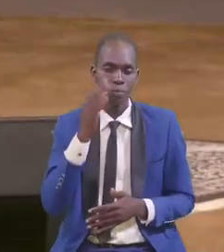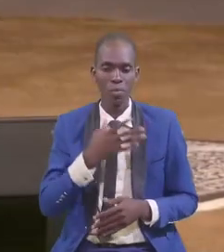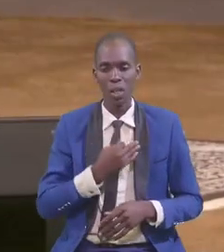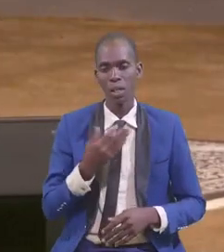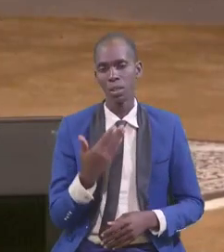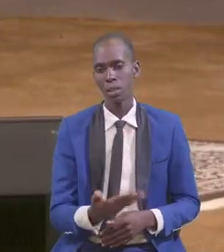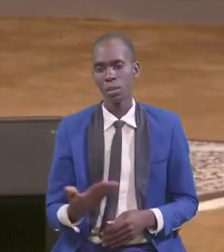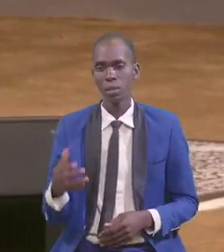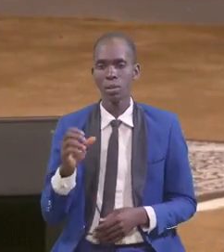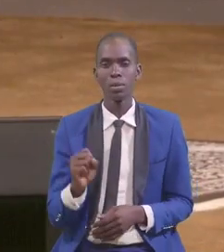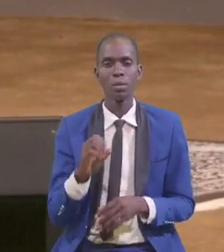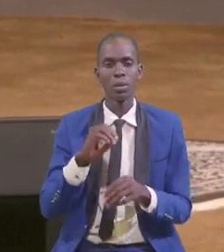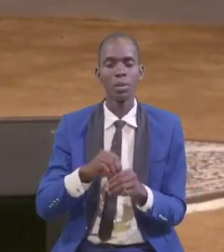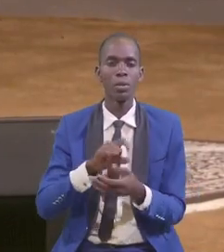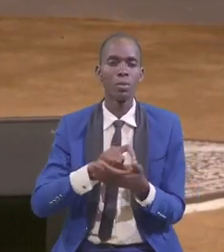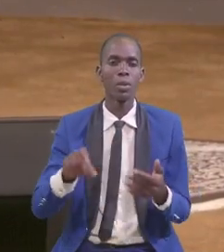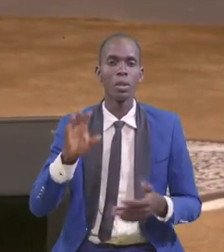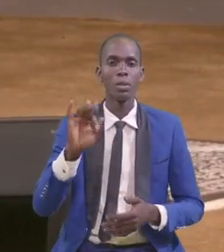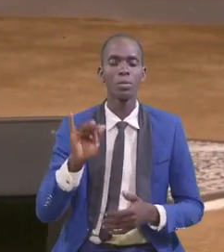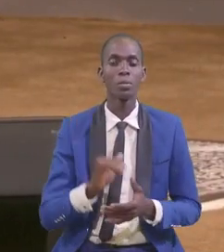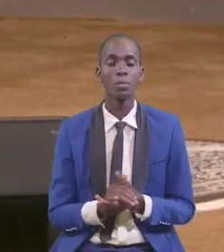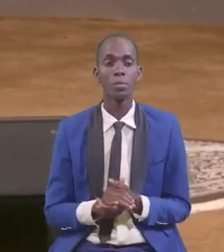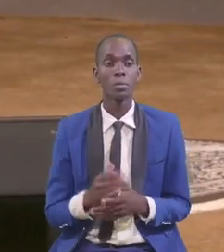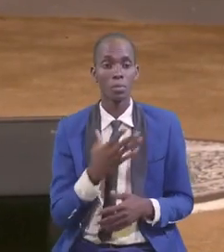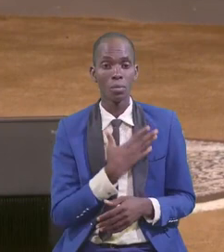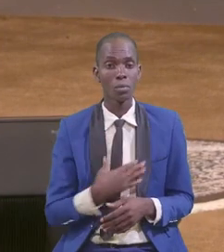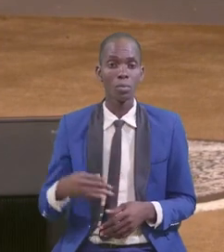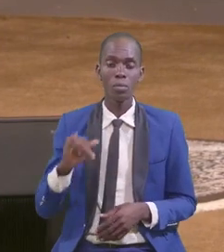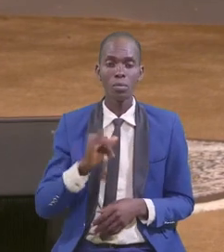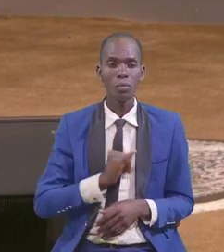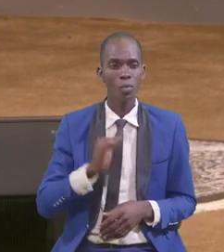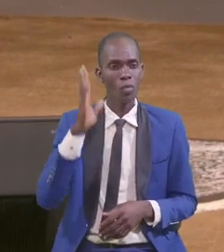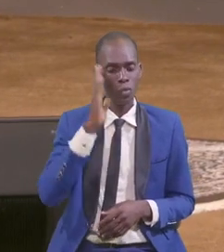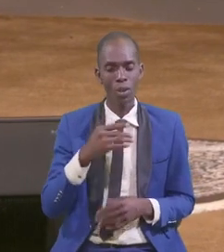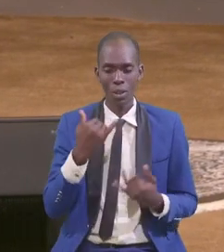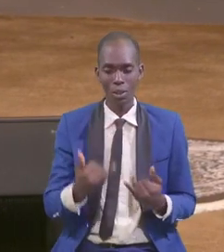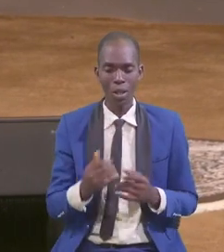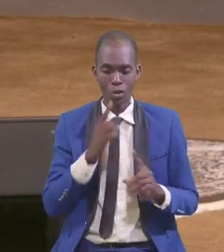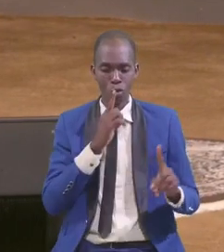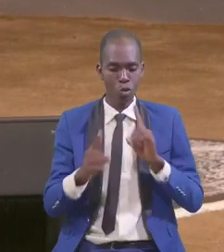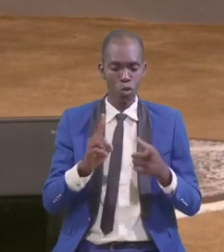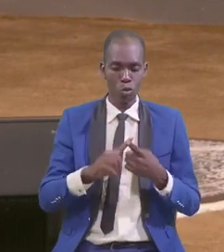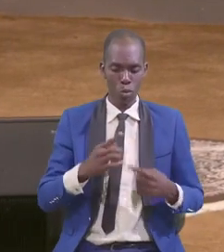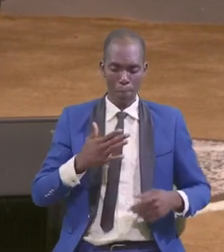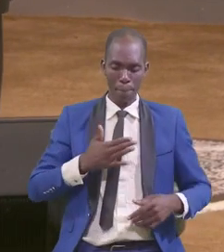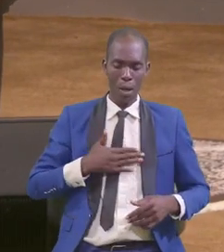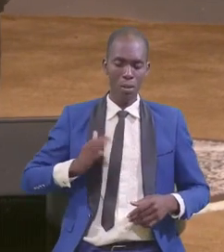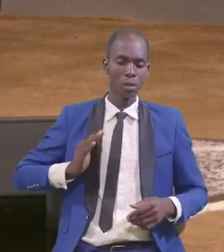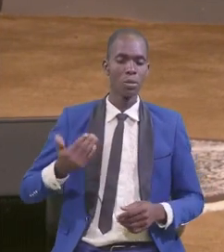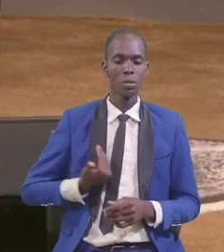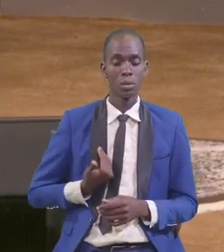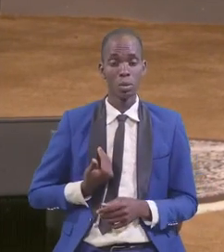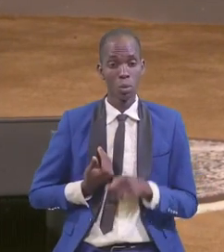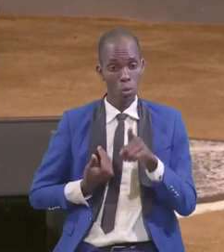verse 19, and I will say to my soul, he knew that he had